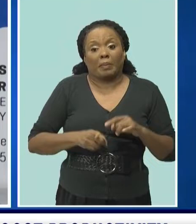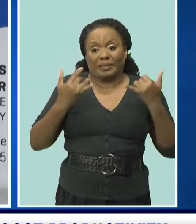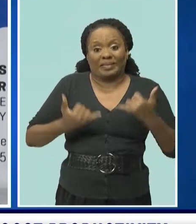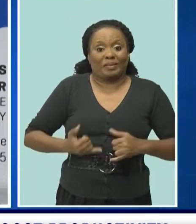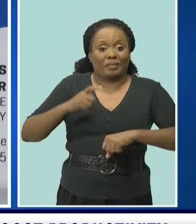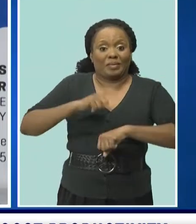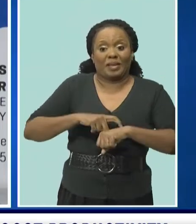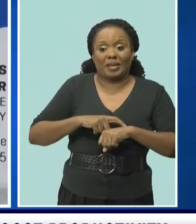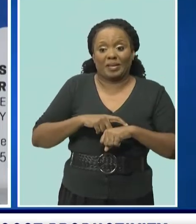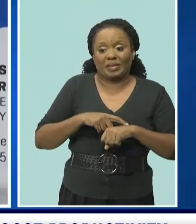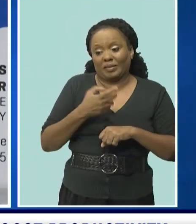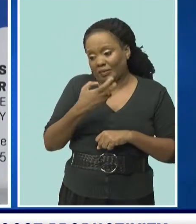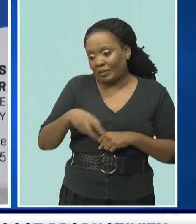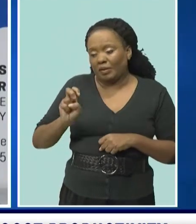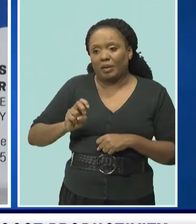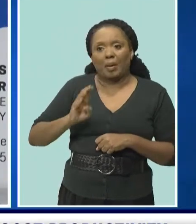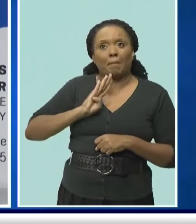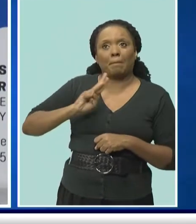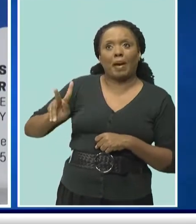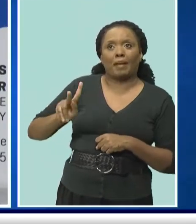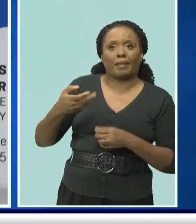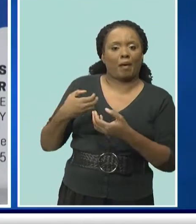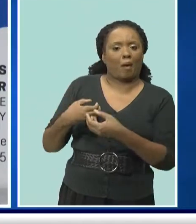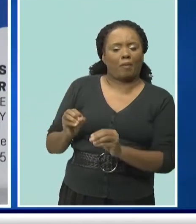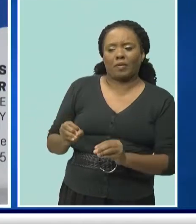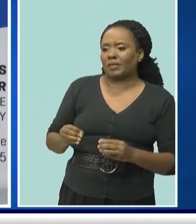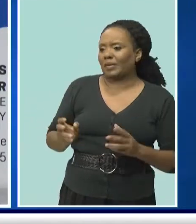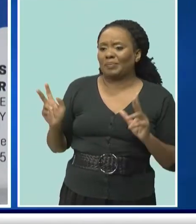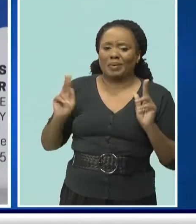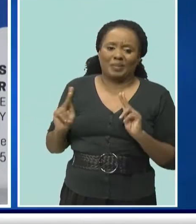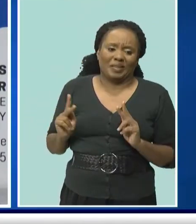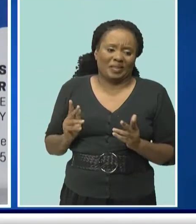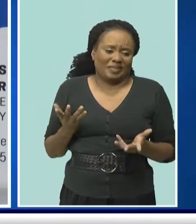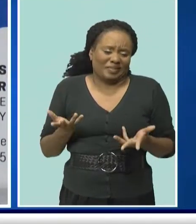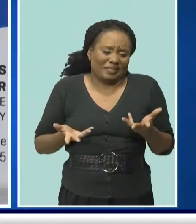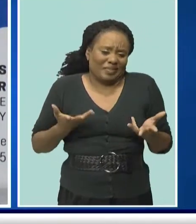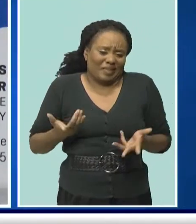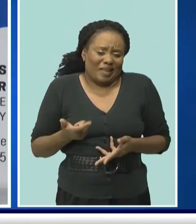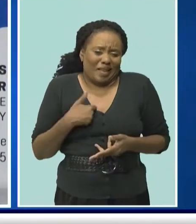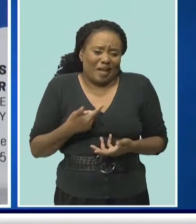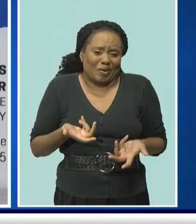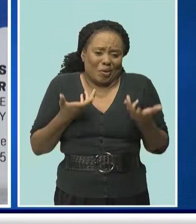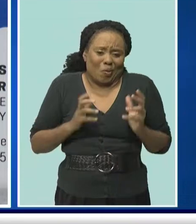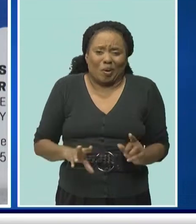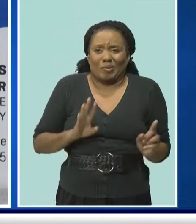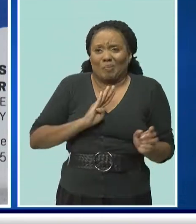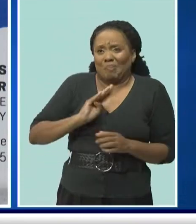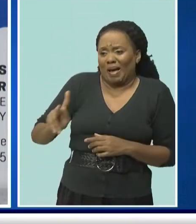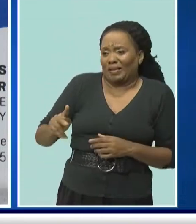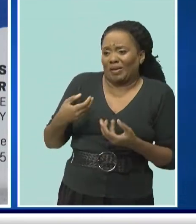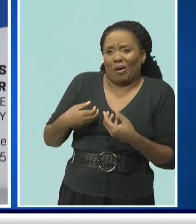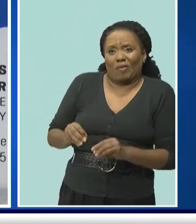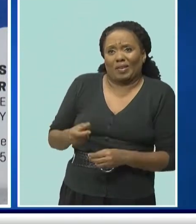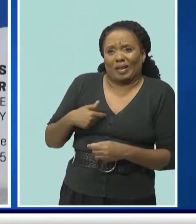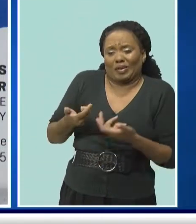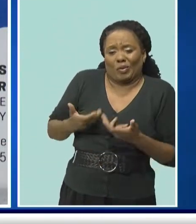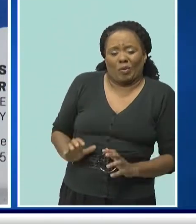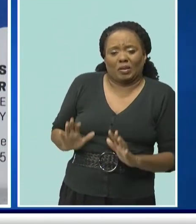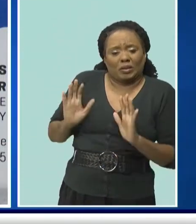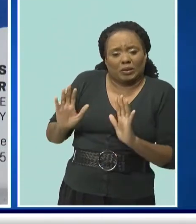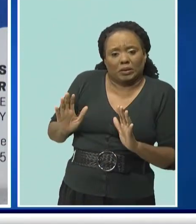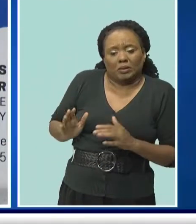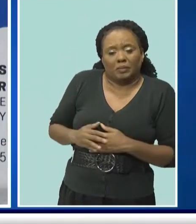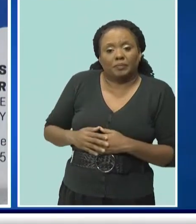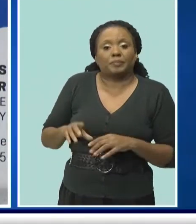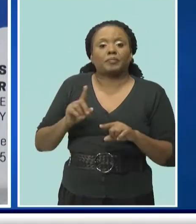The biggest problem is to get everybody back fully at work and working 120%, because this